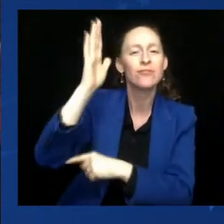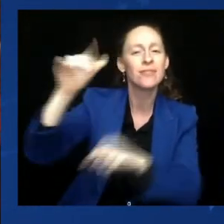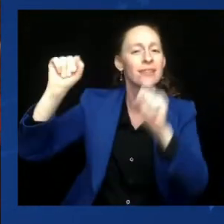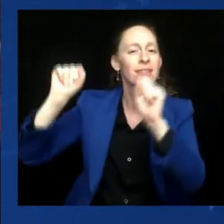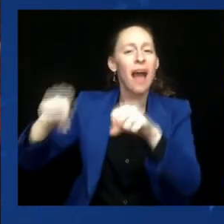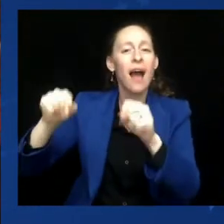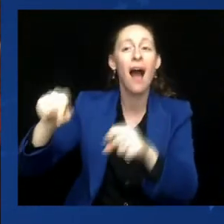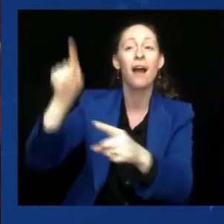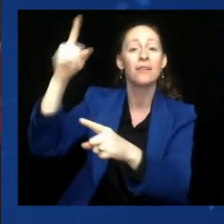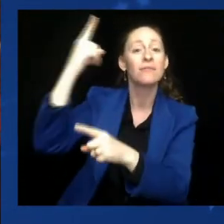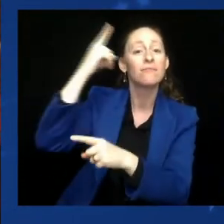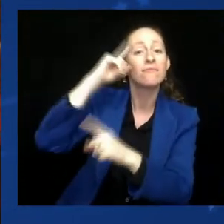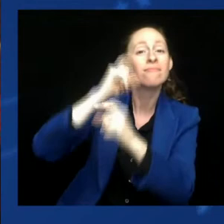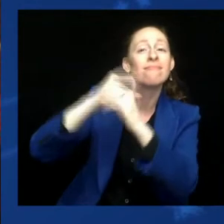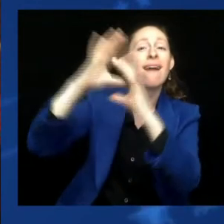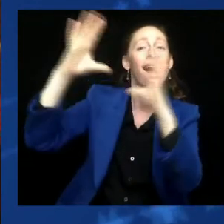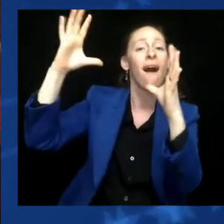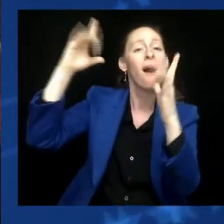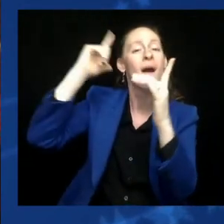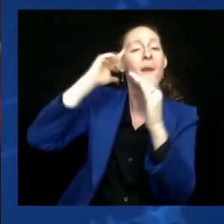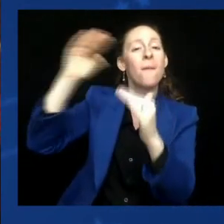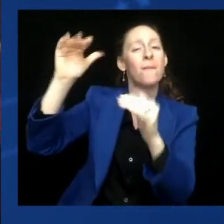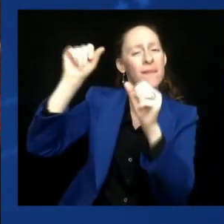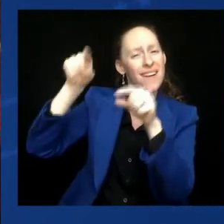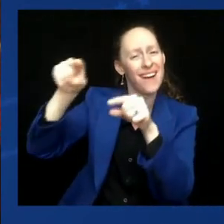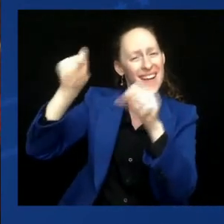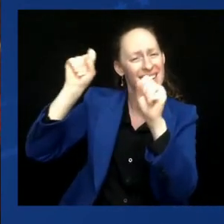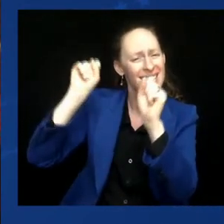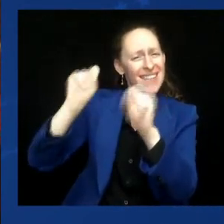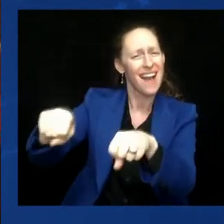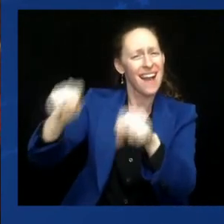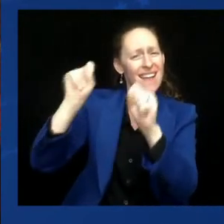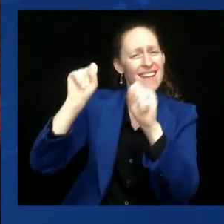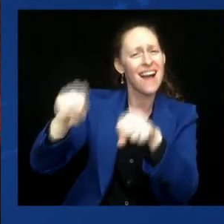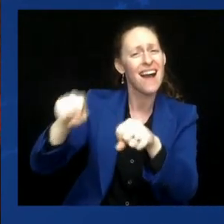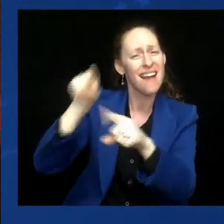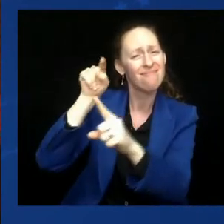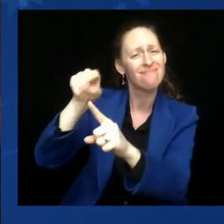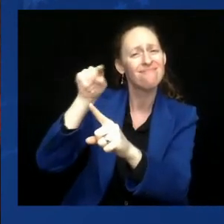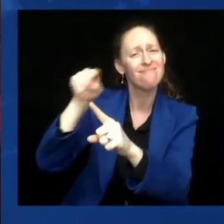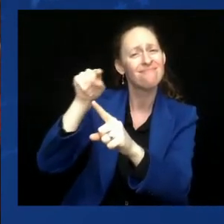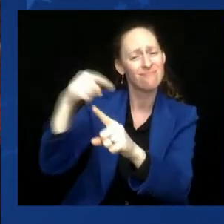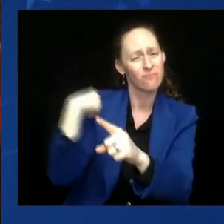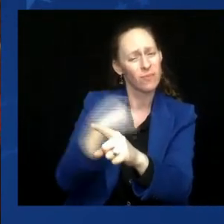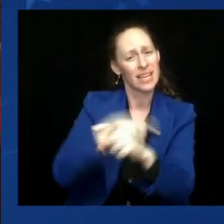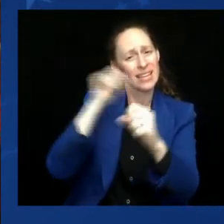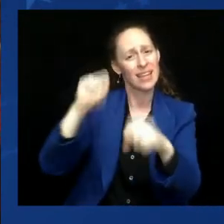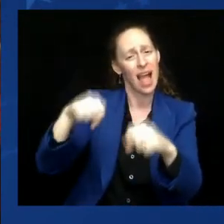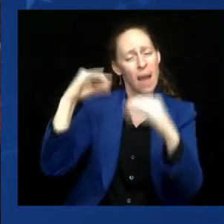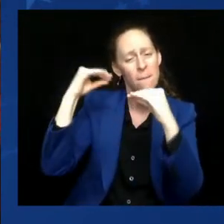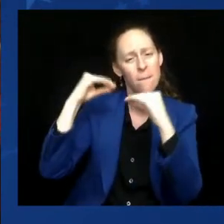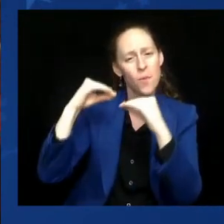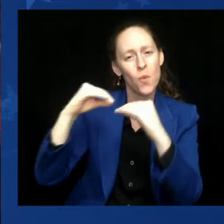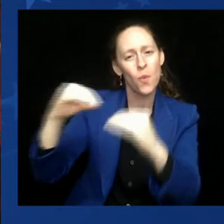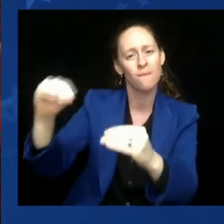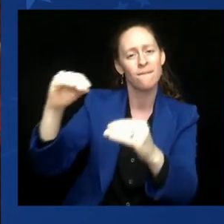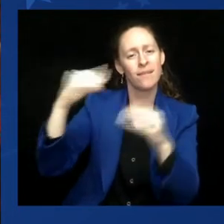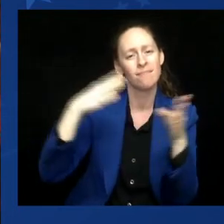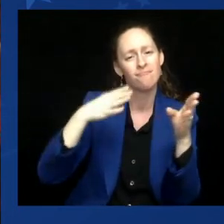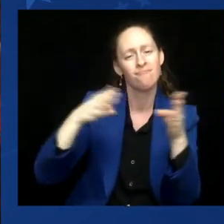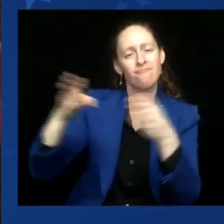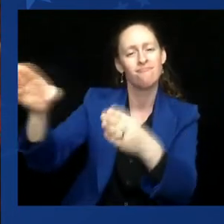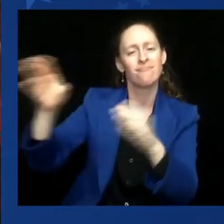that path moving ahead. I know this nation. I know you, the American people. I know